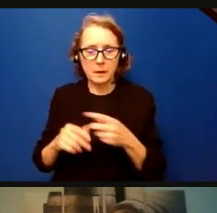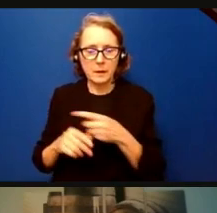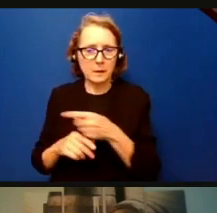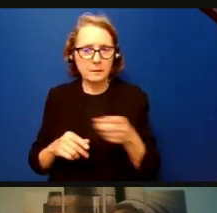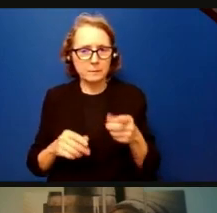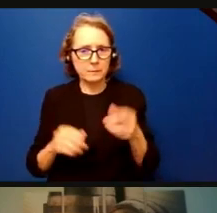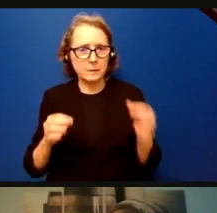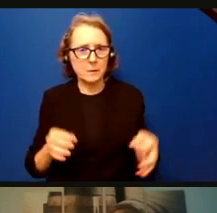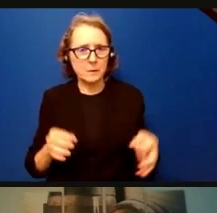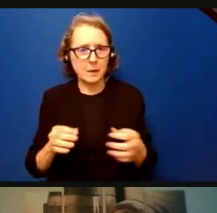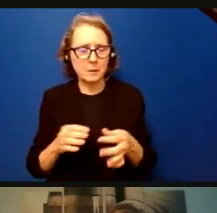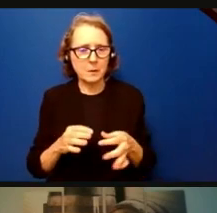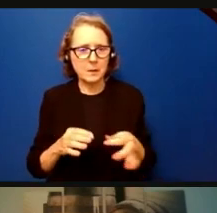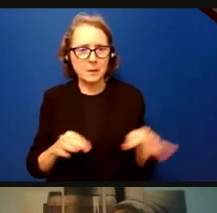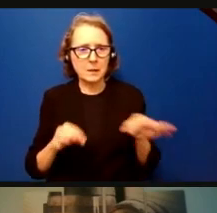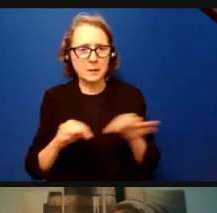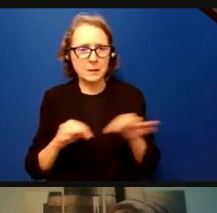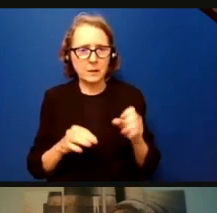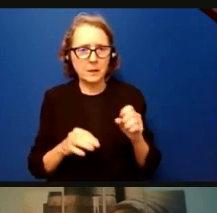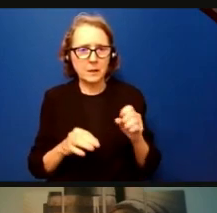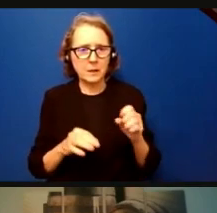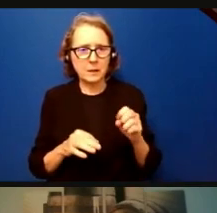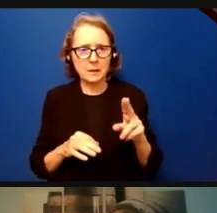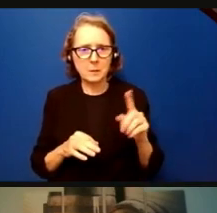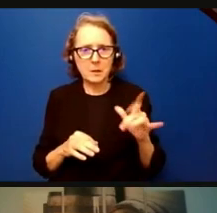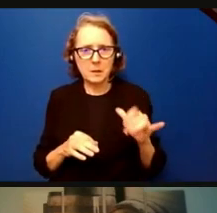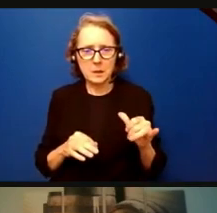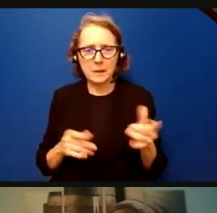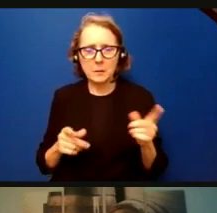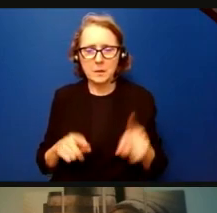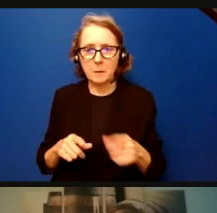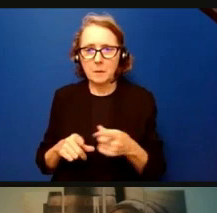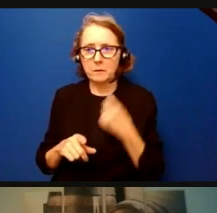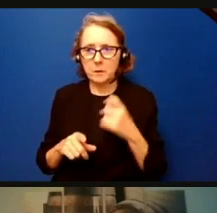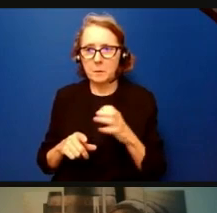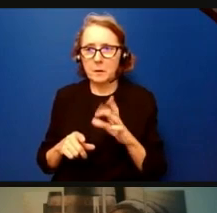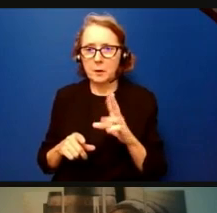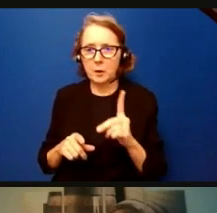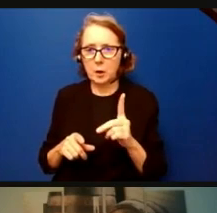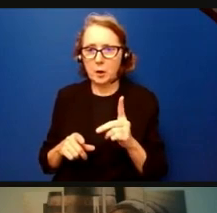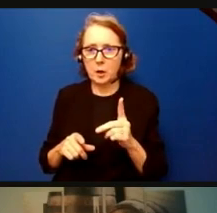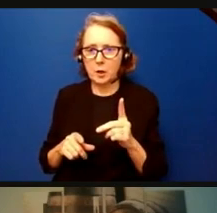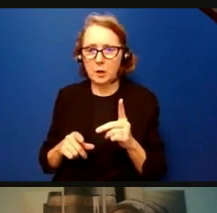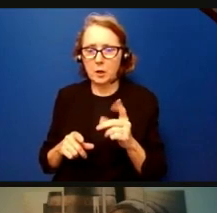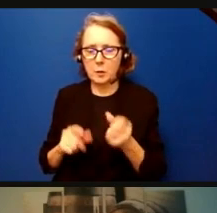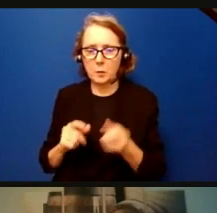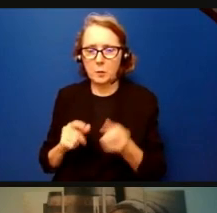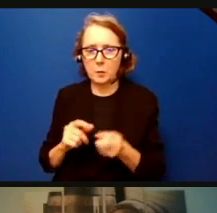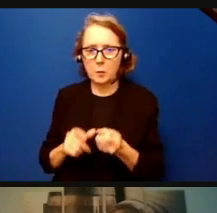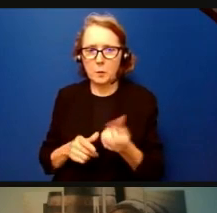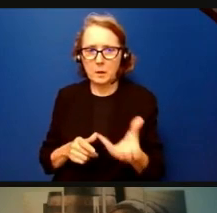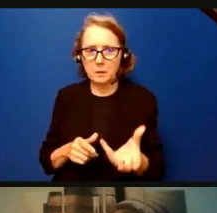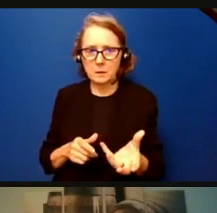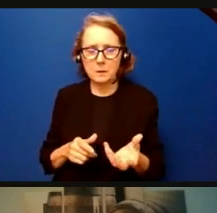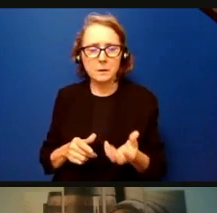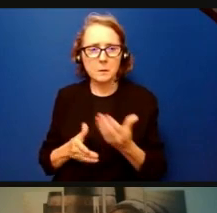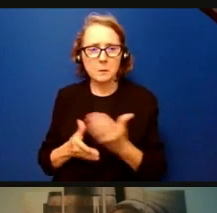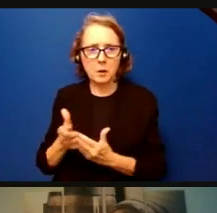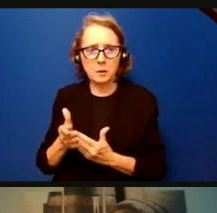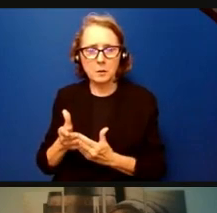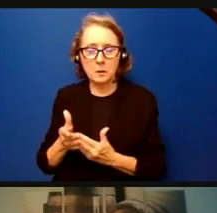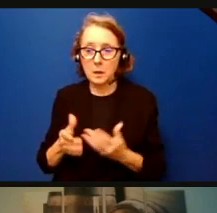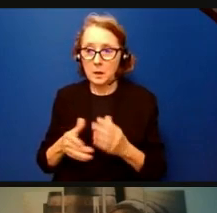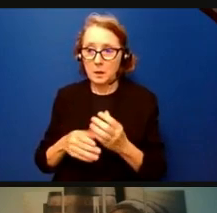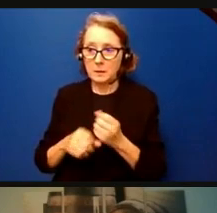subsidy that was occurring on the yard debris piece of that. Now, initially, in order to get